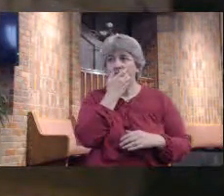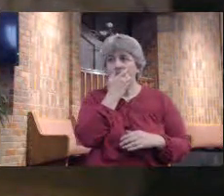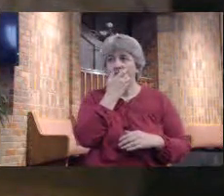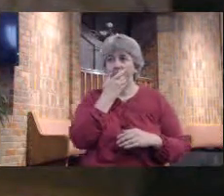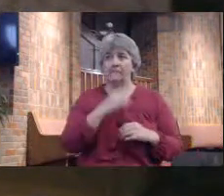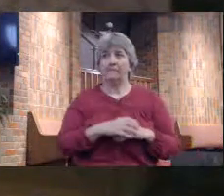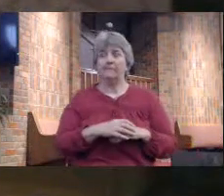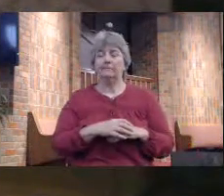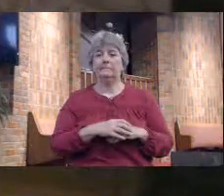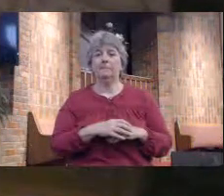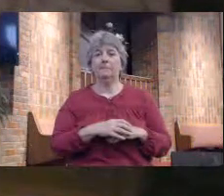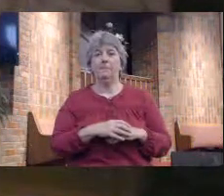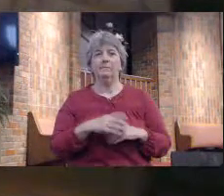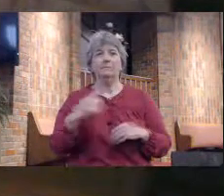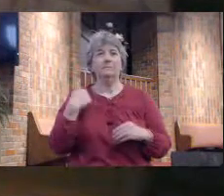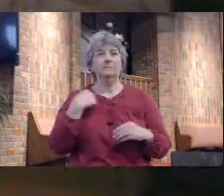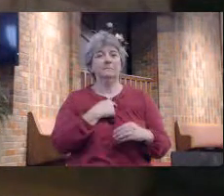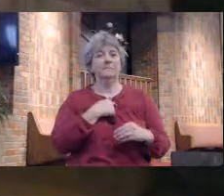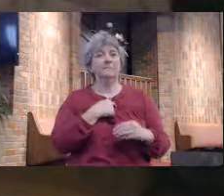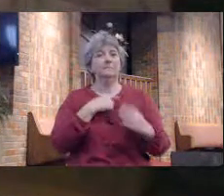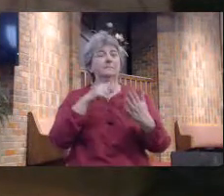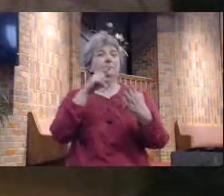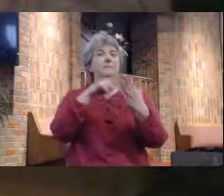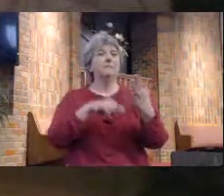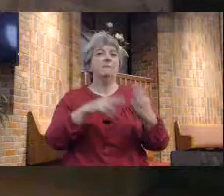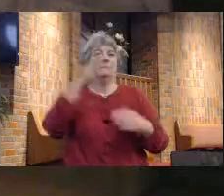We meet God in Scripture.